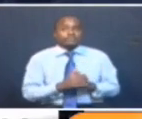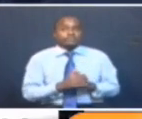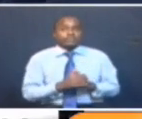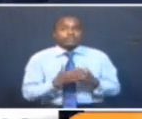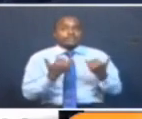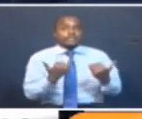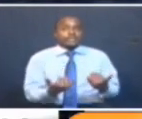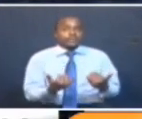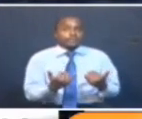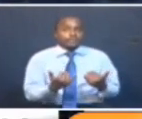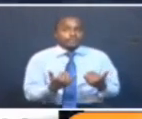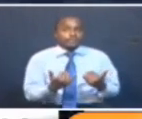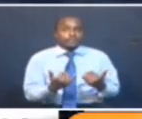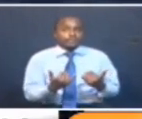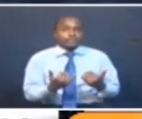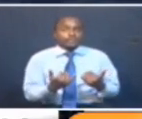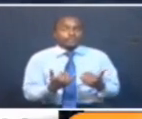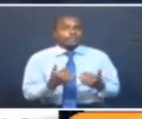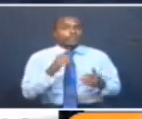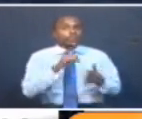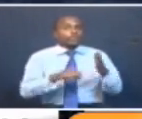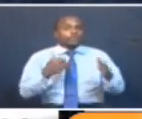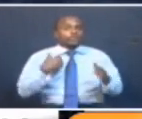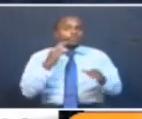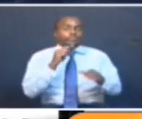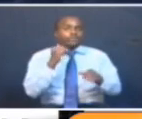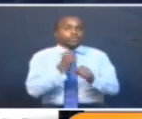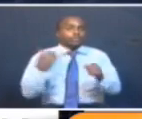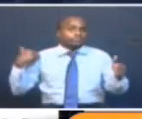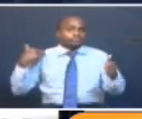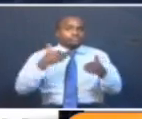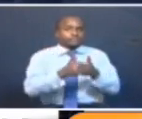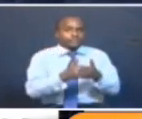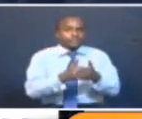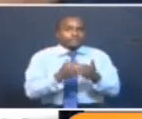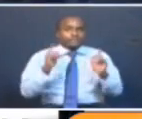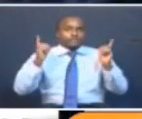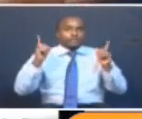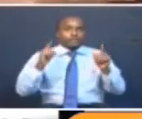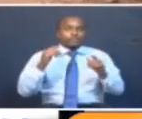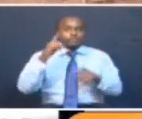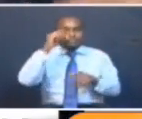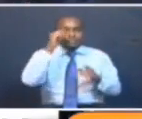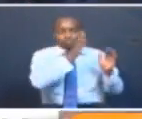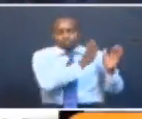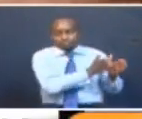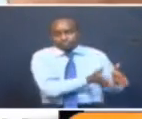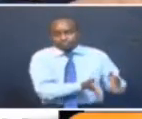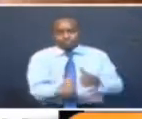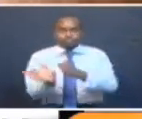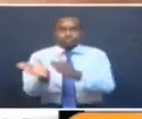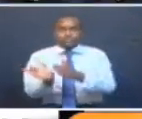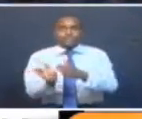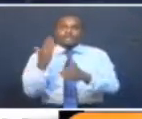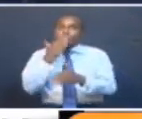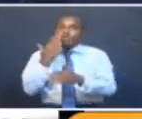now we are just bringing, what you were doing until now is taking every truck from Mombasa, bring this way. Now we want to take